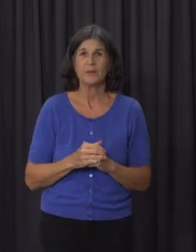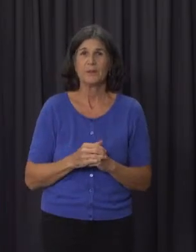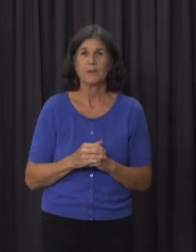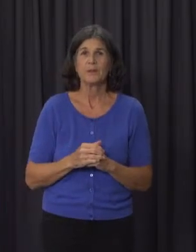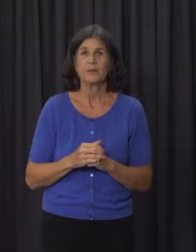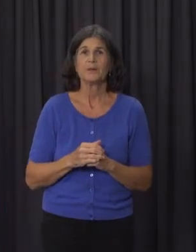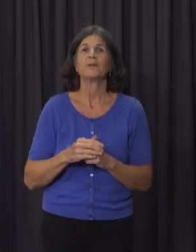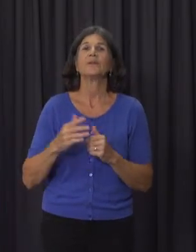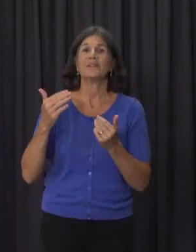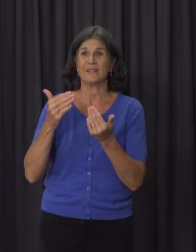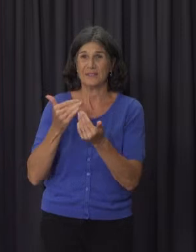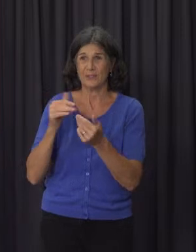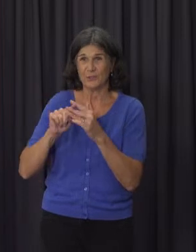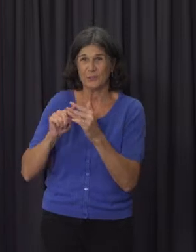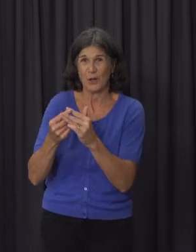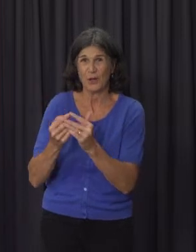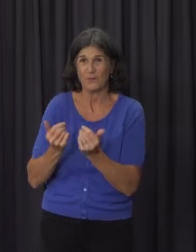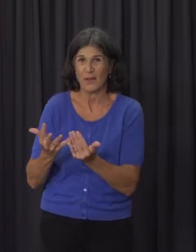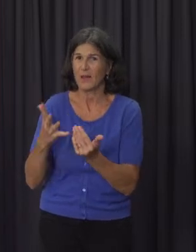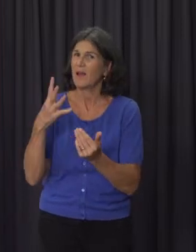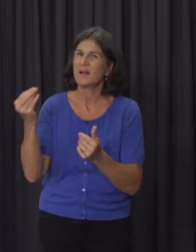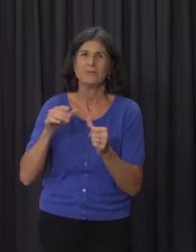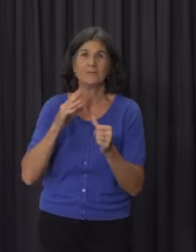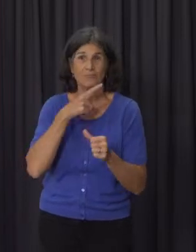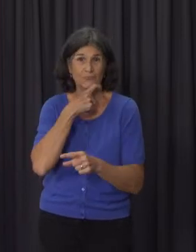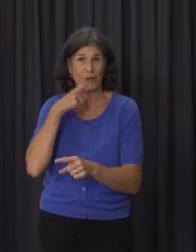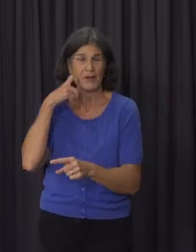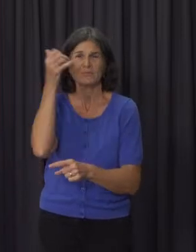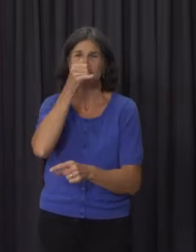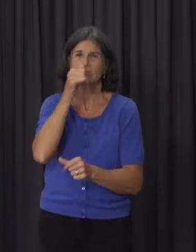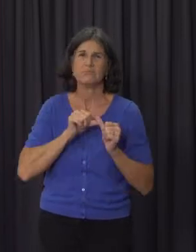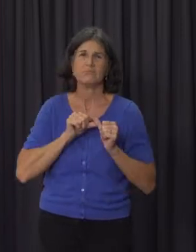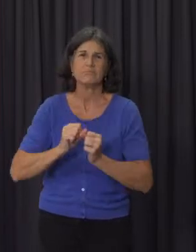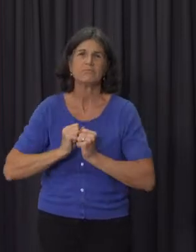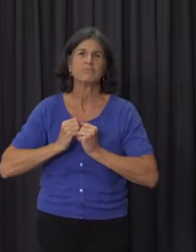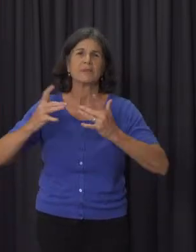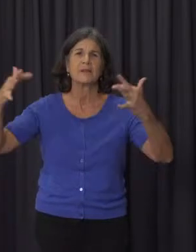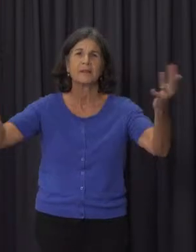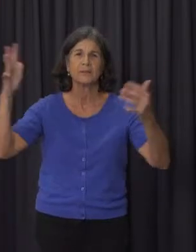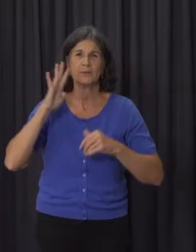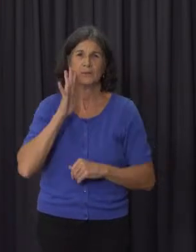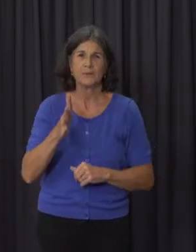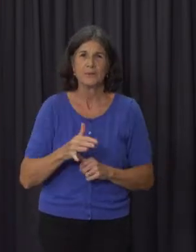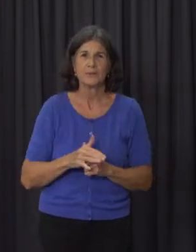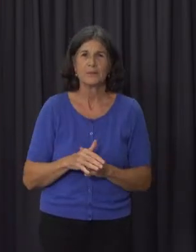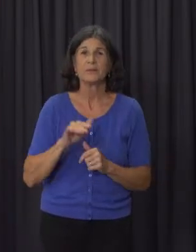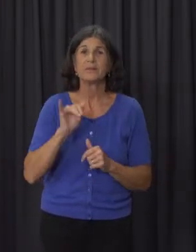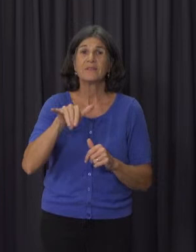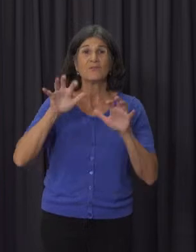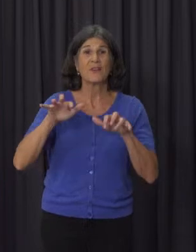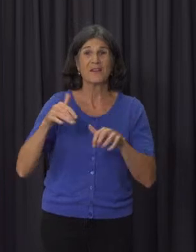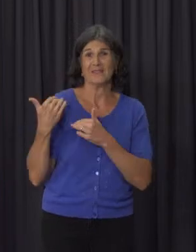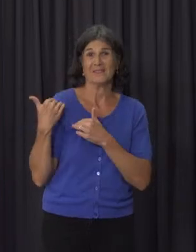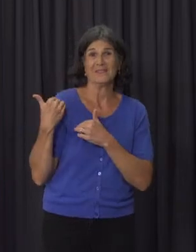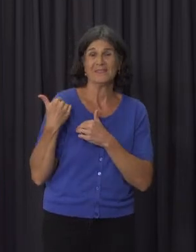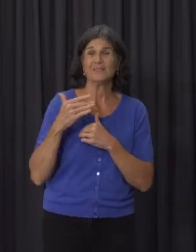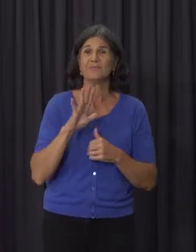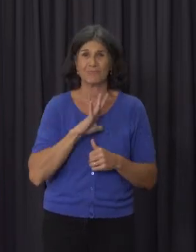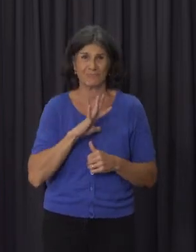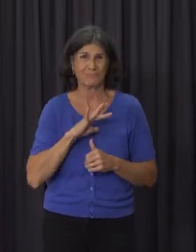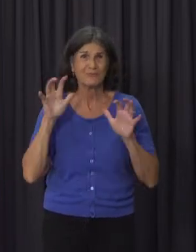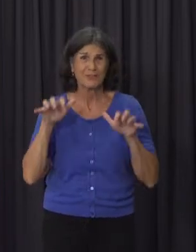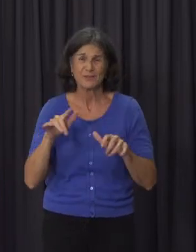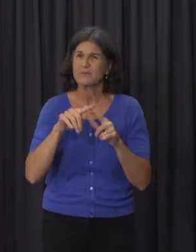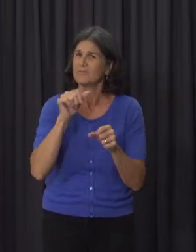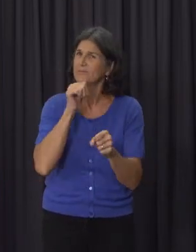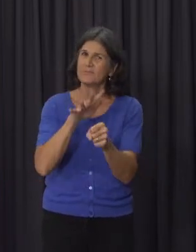not enough to make a significant difference on most of these large wildfires. Fire activity will pick up today. We